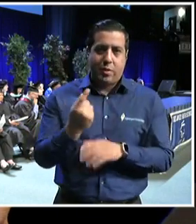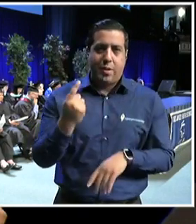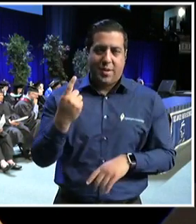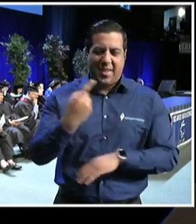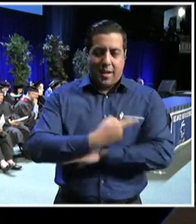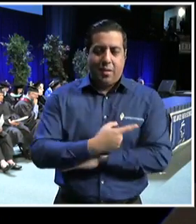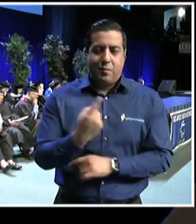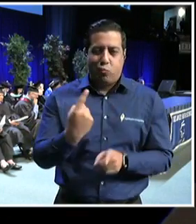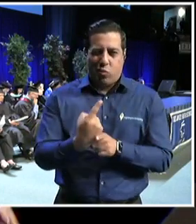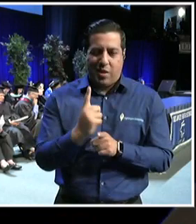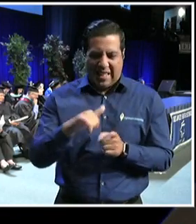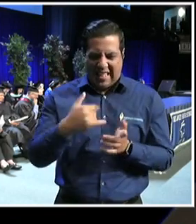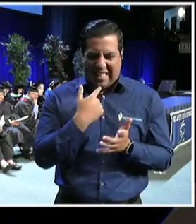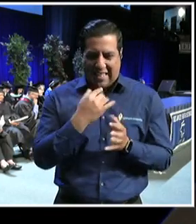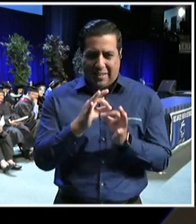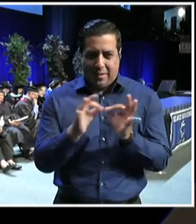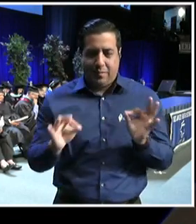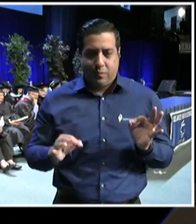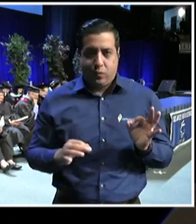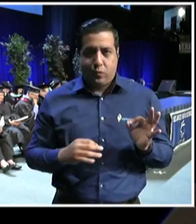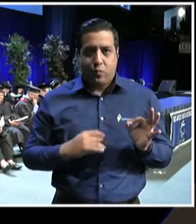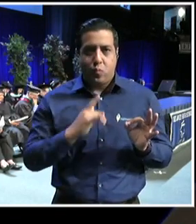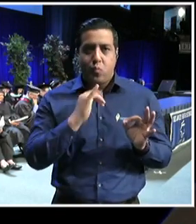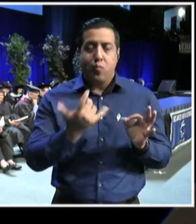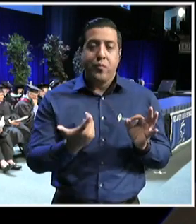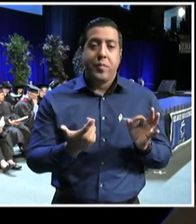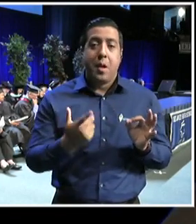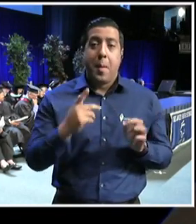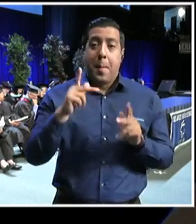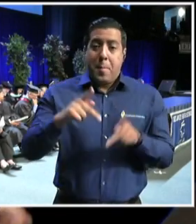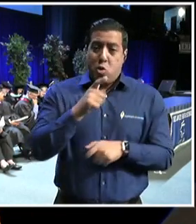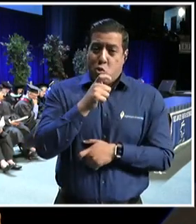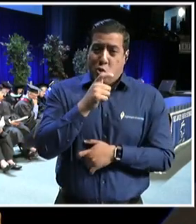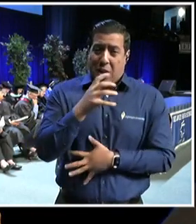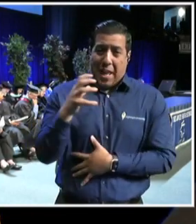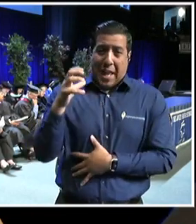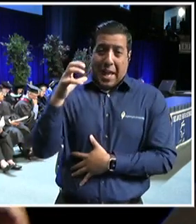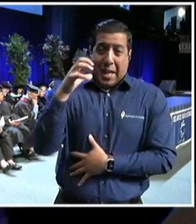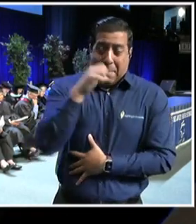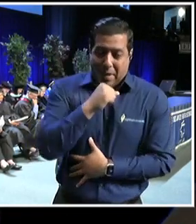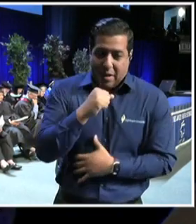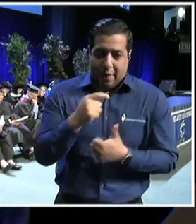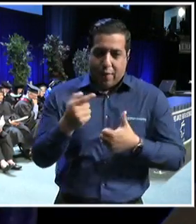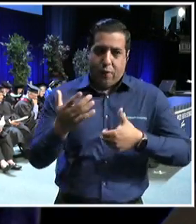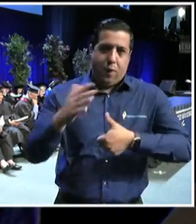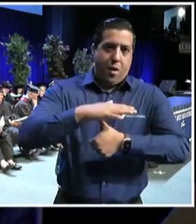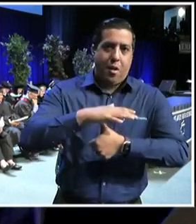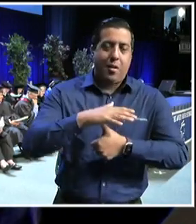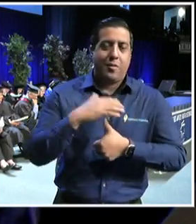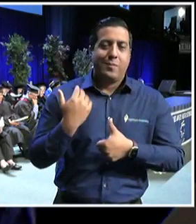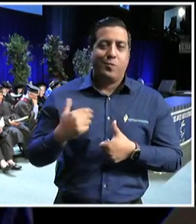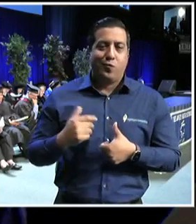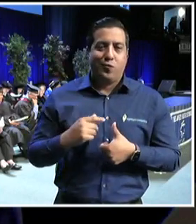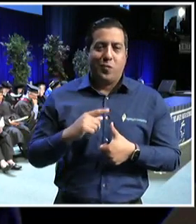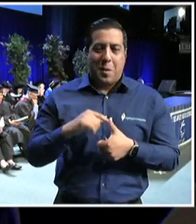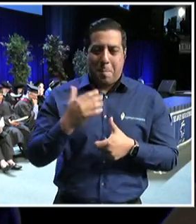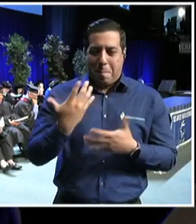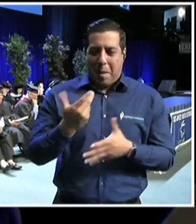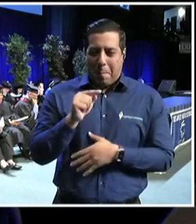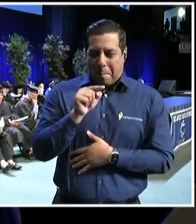does. Alrighty. It says the person who just missed being valedictorian by